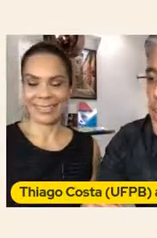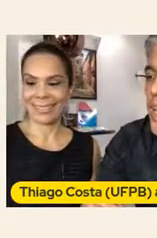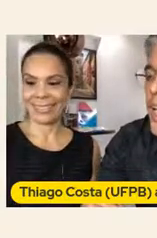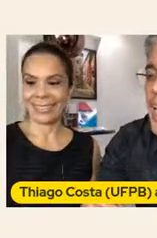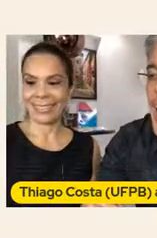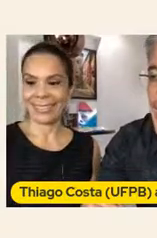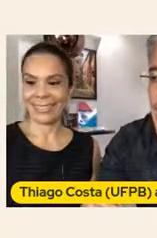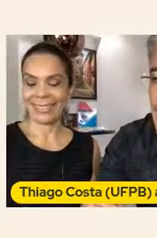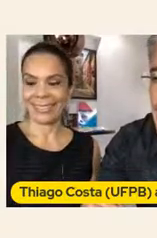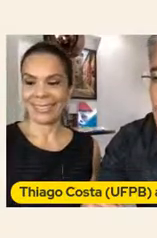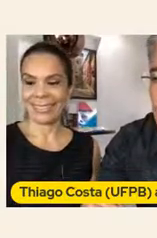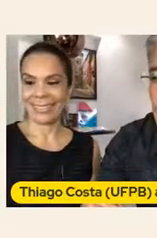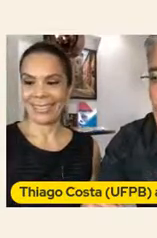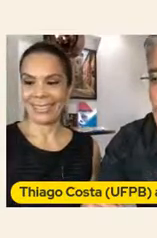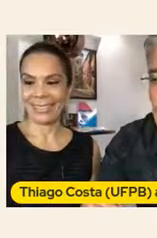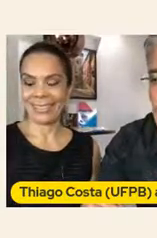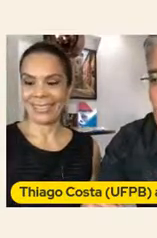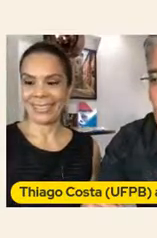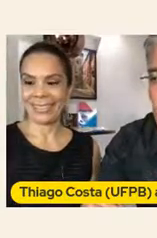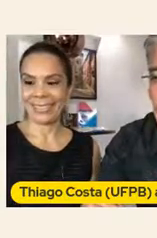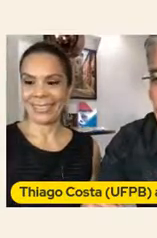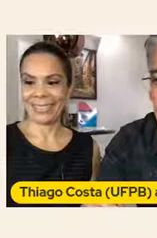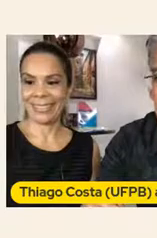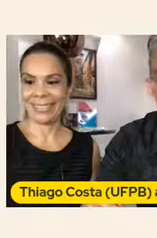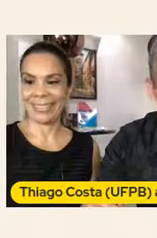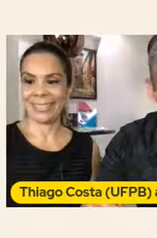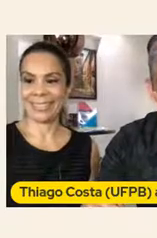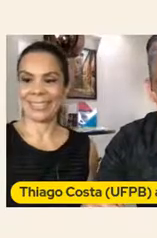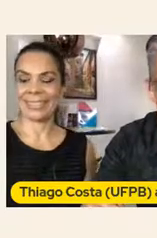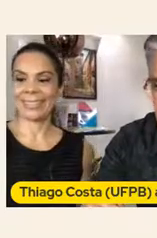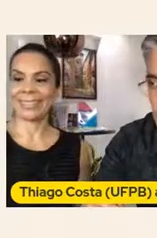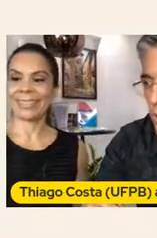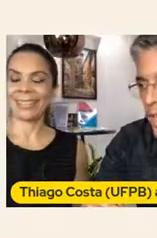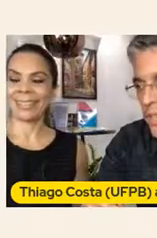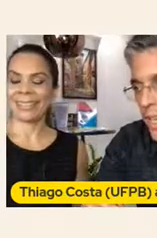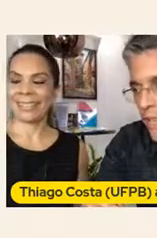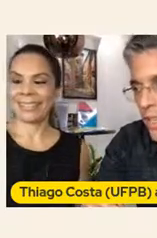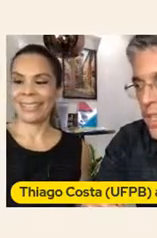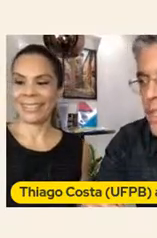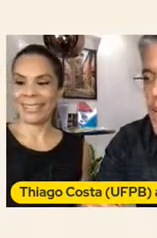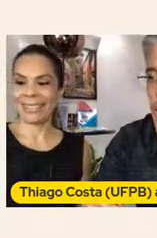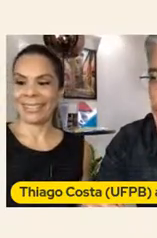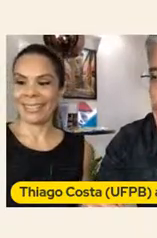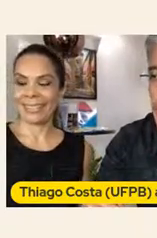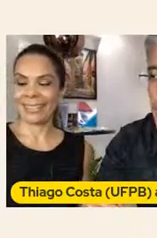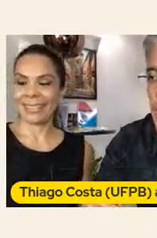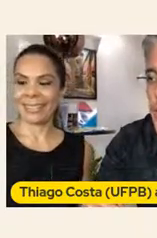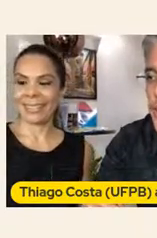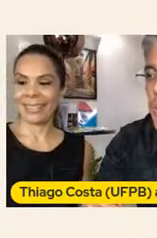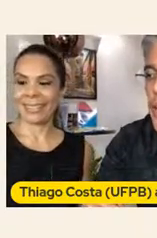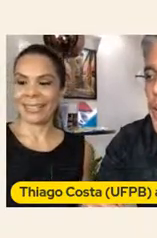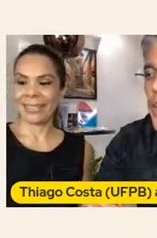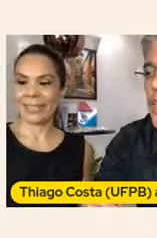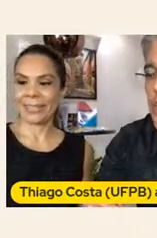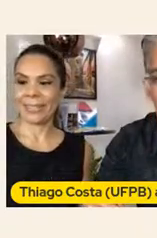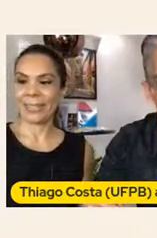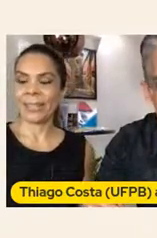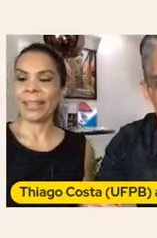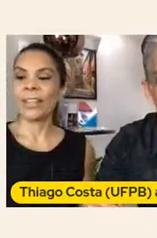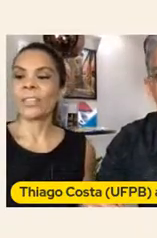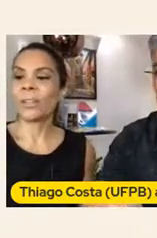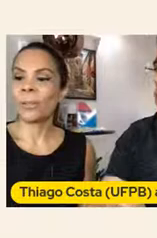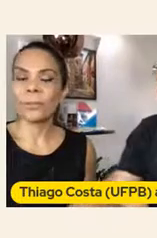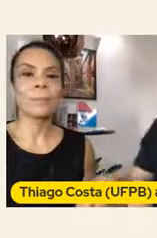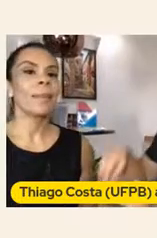27. Karina Belizio Pereira de Souza. 27. Karina Belizio Pereira de